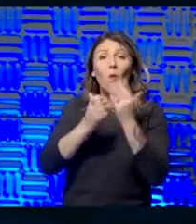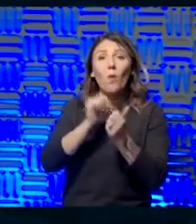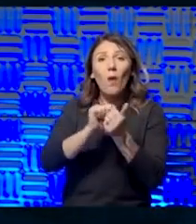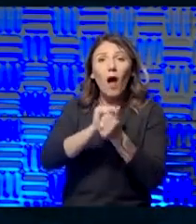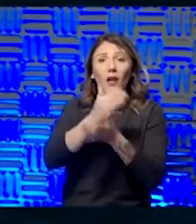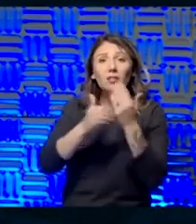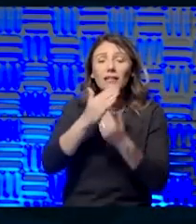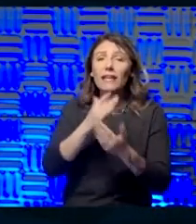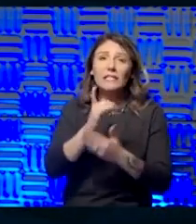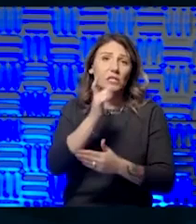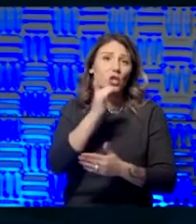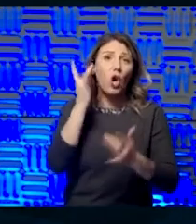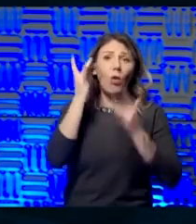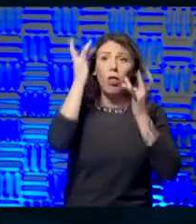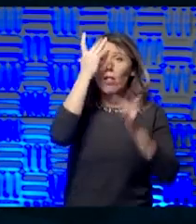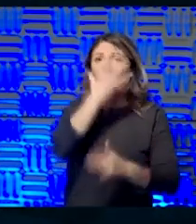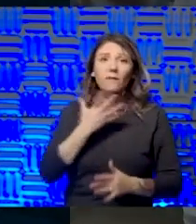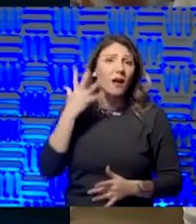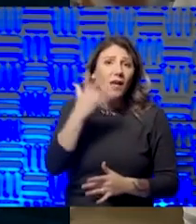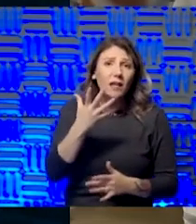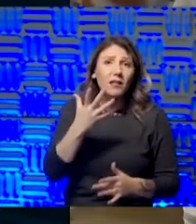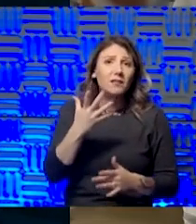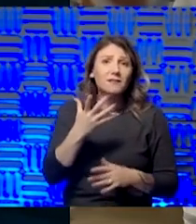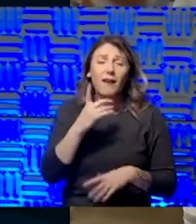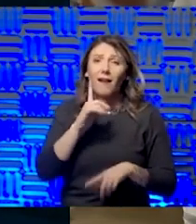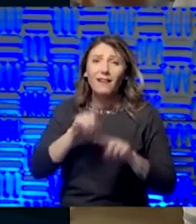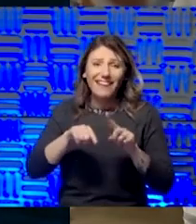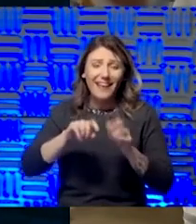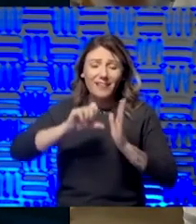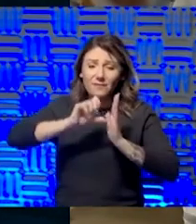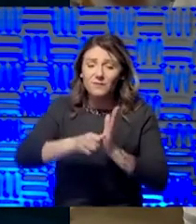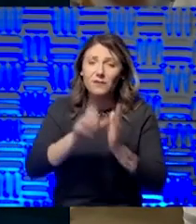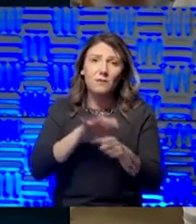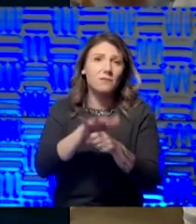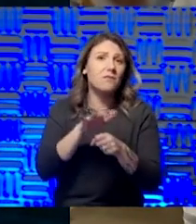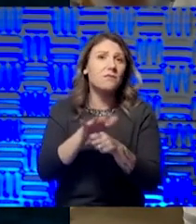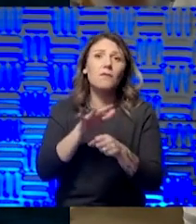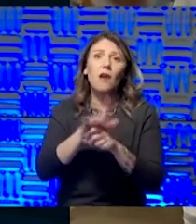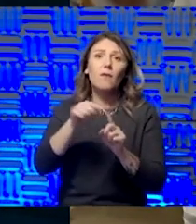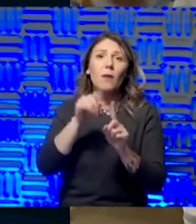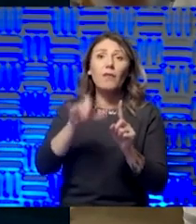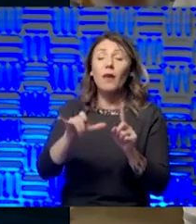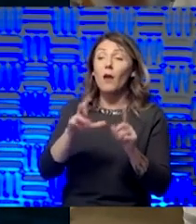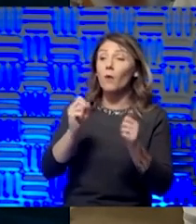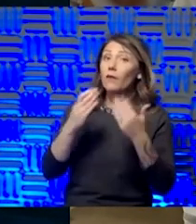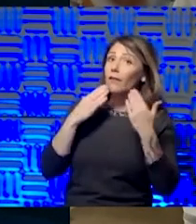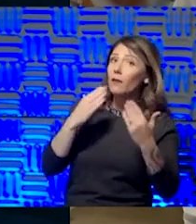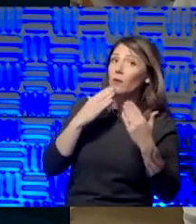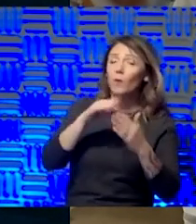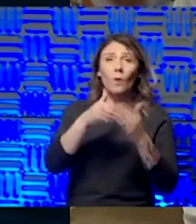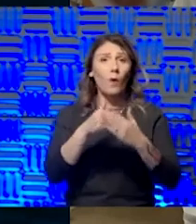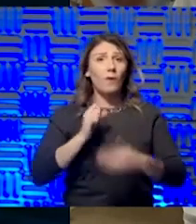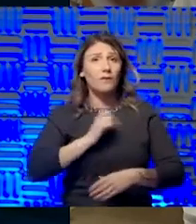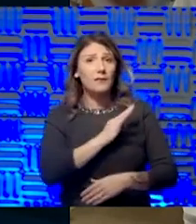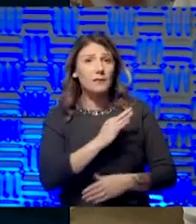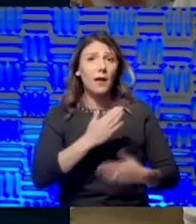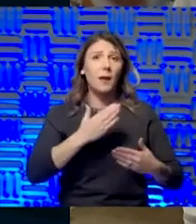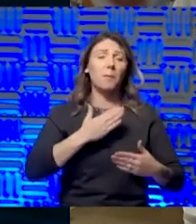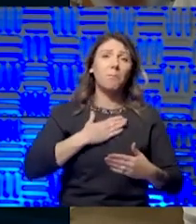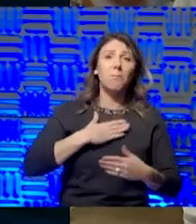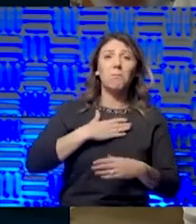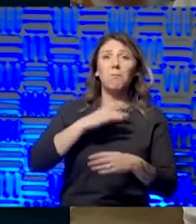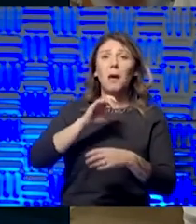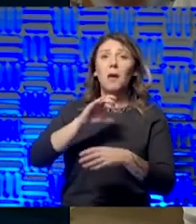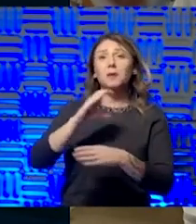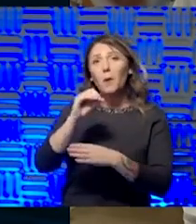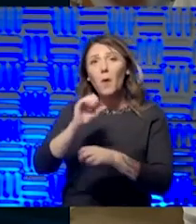face. That just can't overstress the importance of that. And I do want to thank you and all the staff, my colleagues, and Dr.